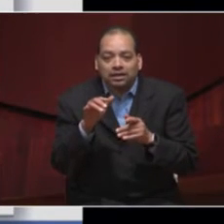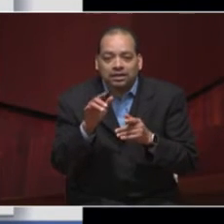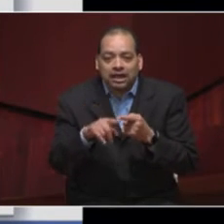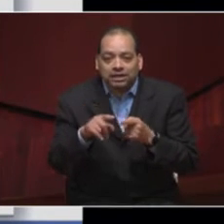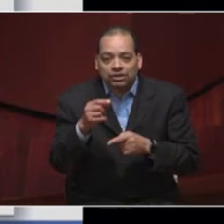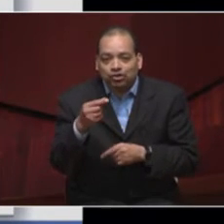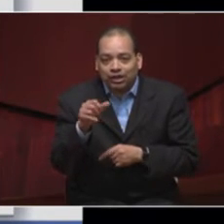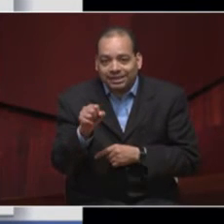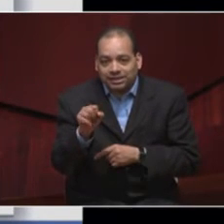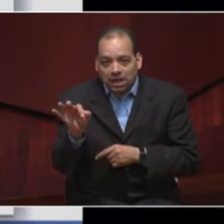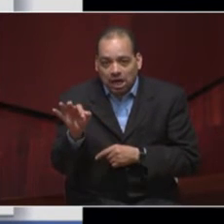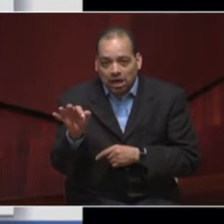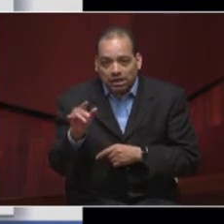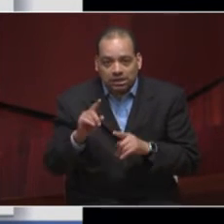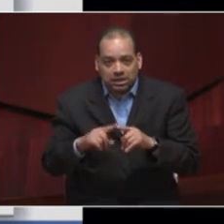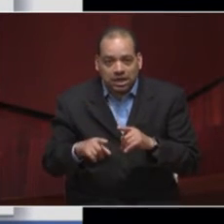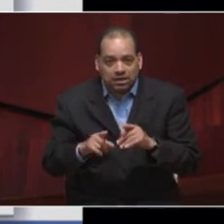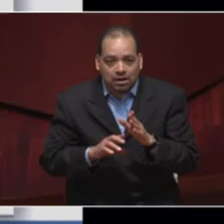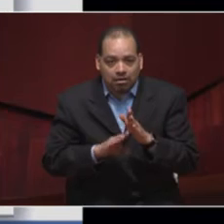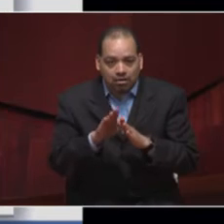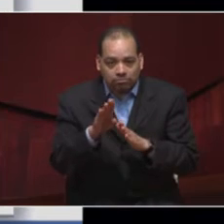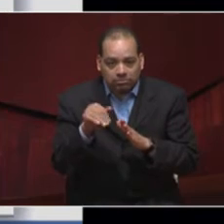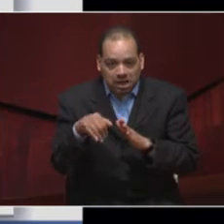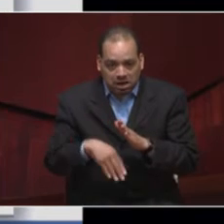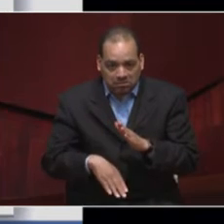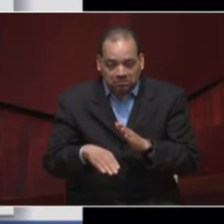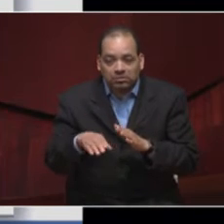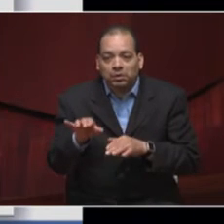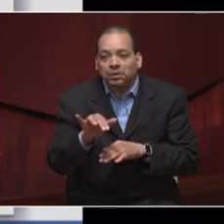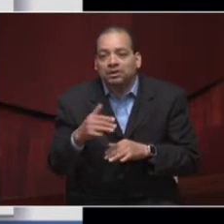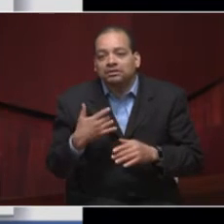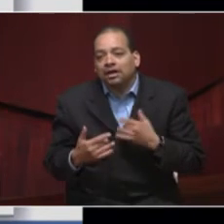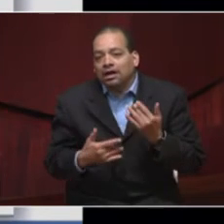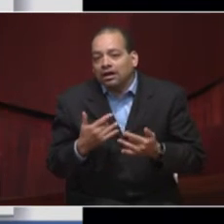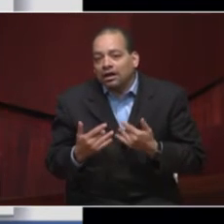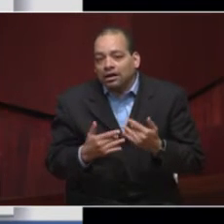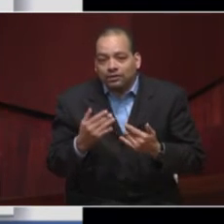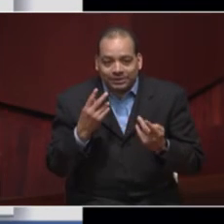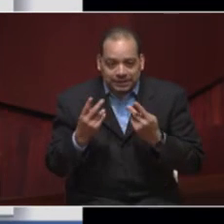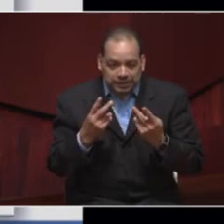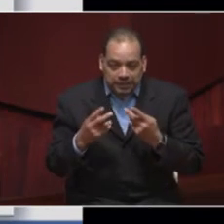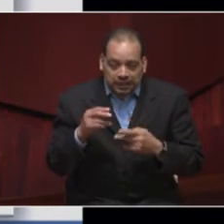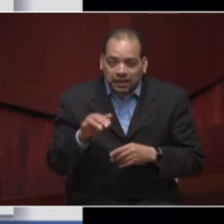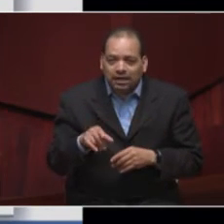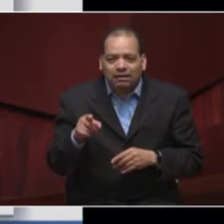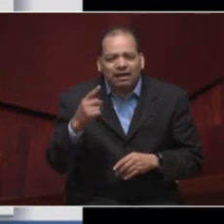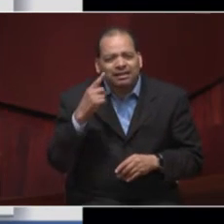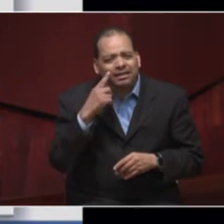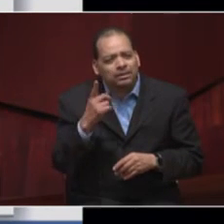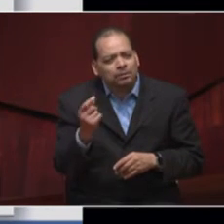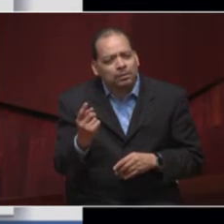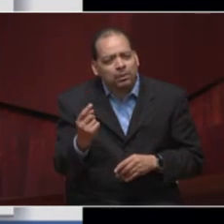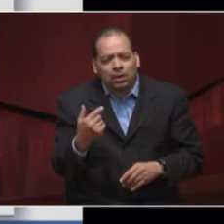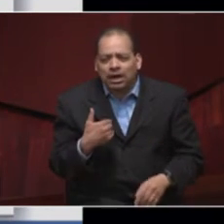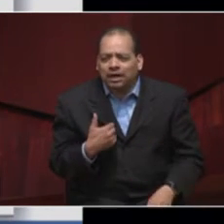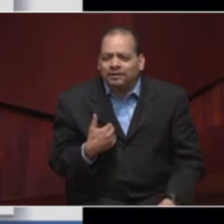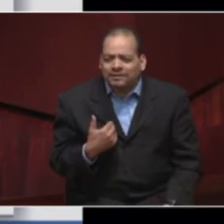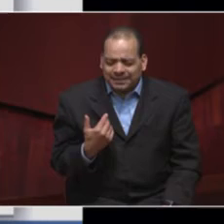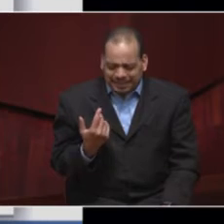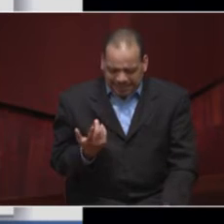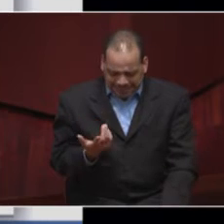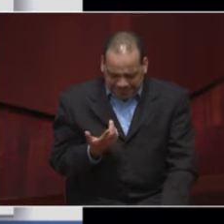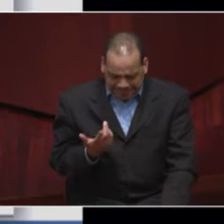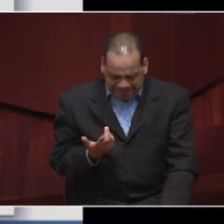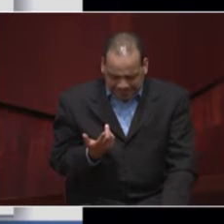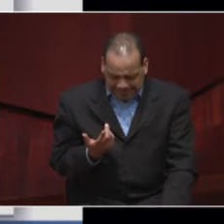that could move up and down. So that was exciting to see. So there's one. I believe there's actually another one out as well. Didn't get the